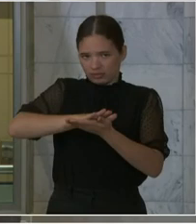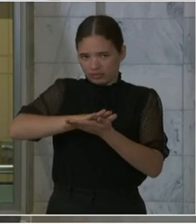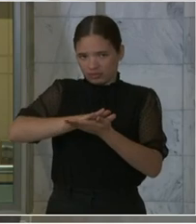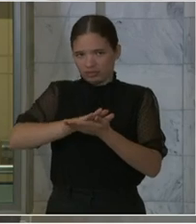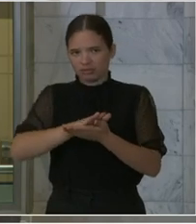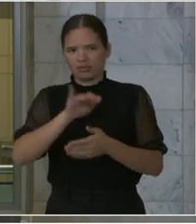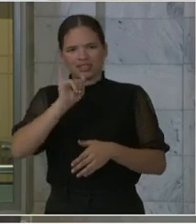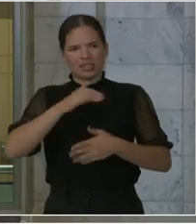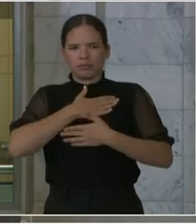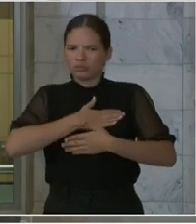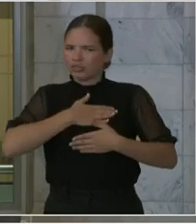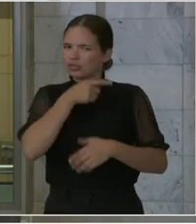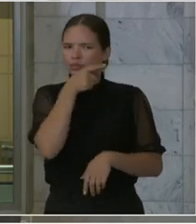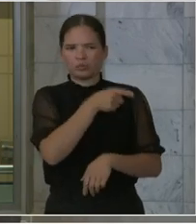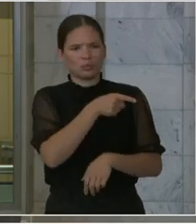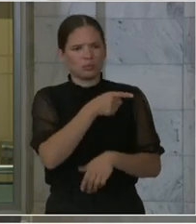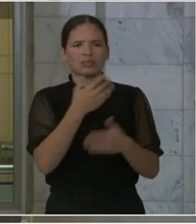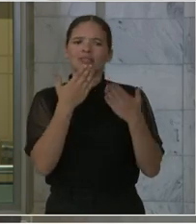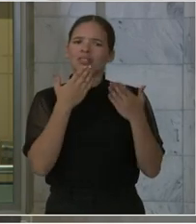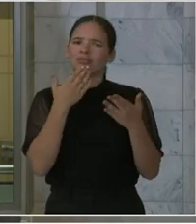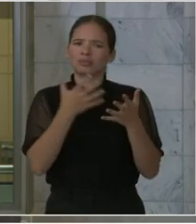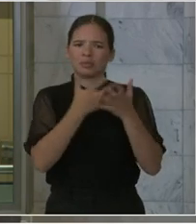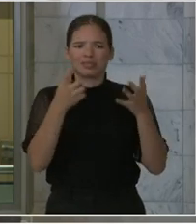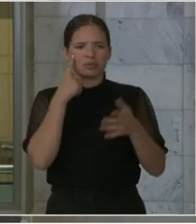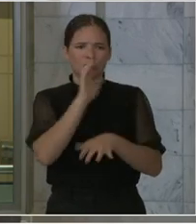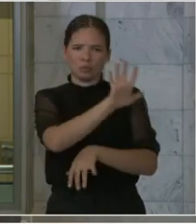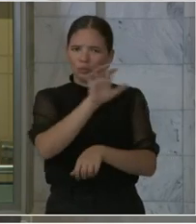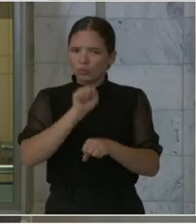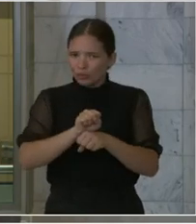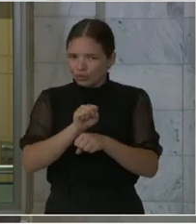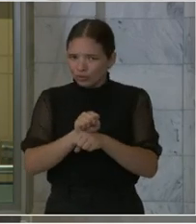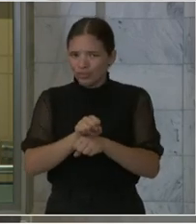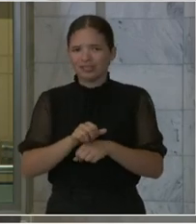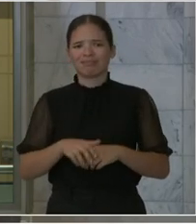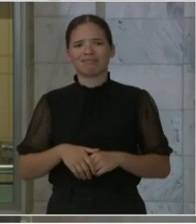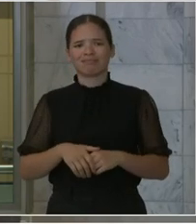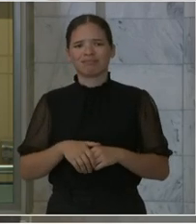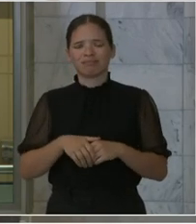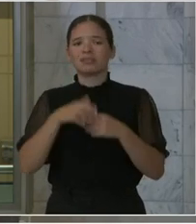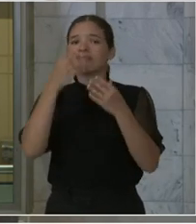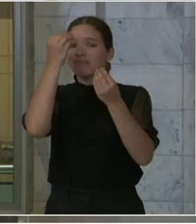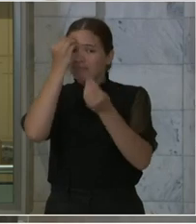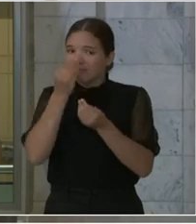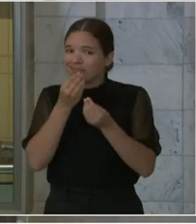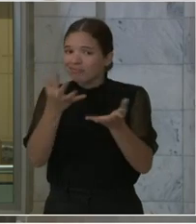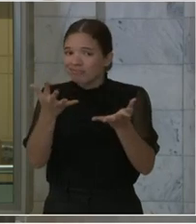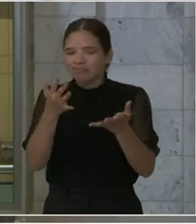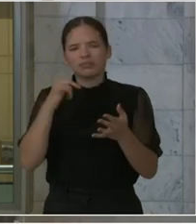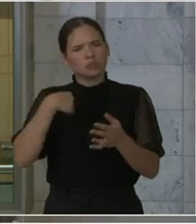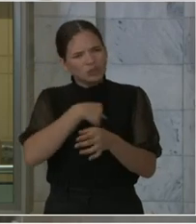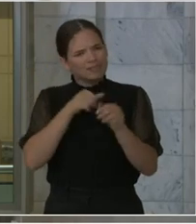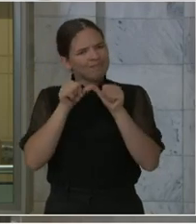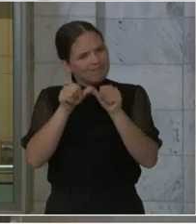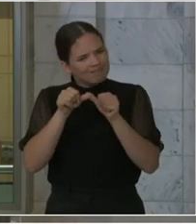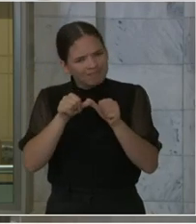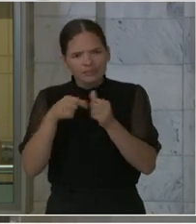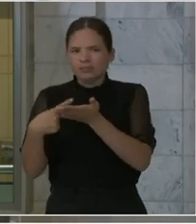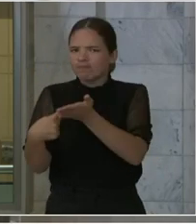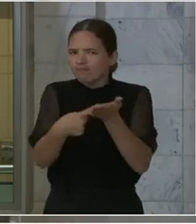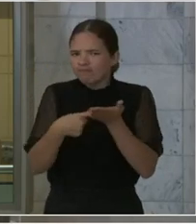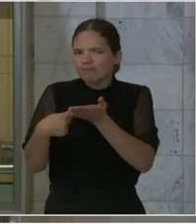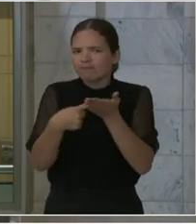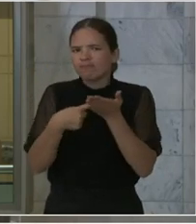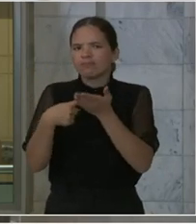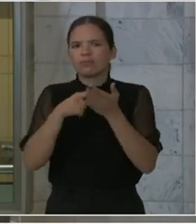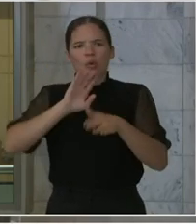much for your work. And finally, we just want to let everybody know we continue to be at the table with all of our labor unions, and we look forward to